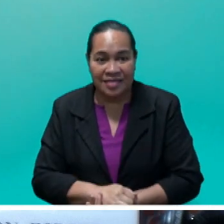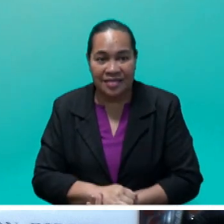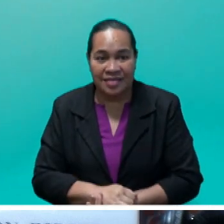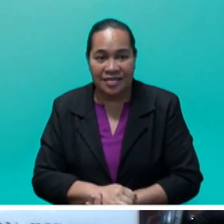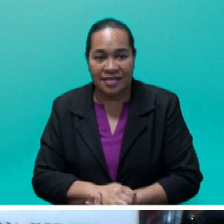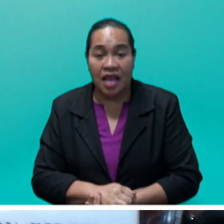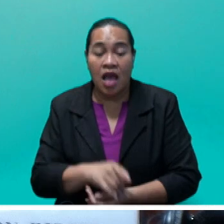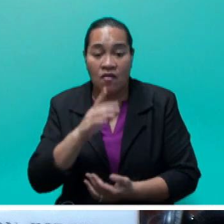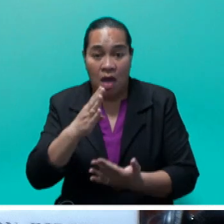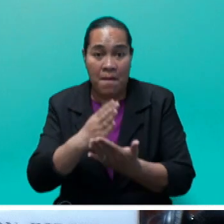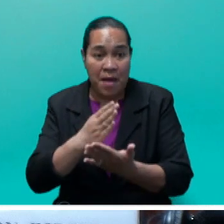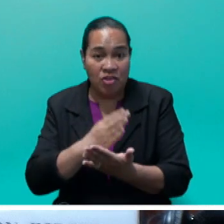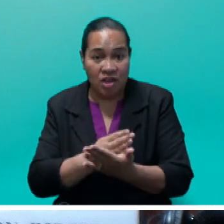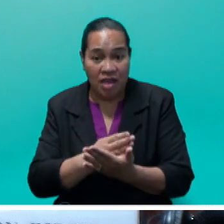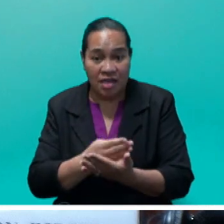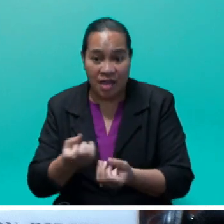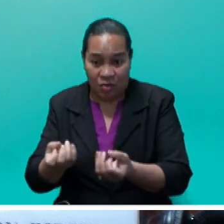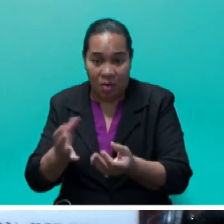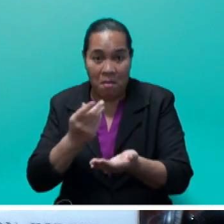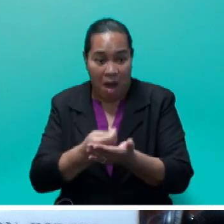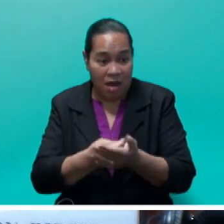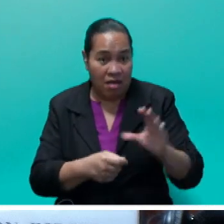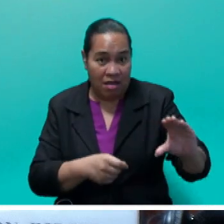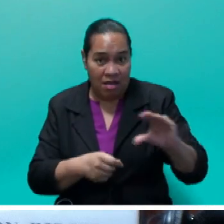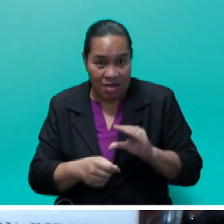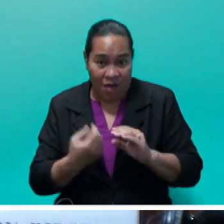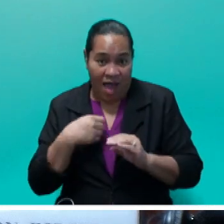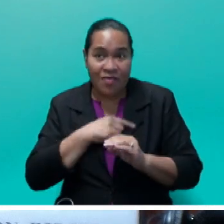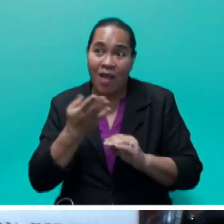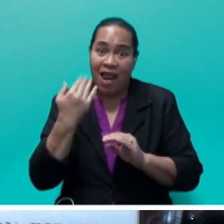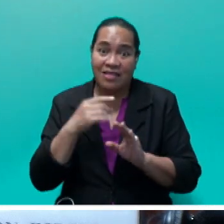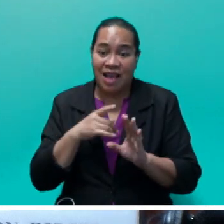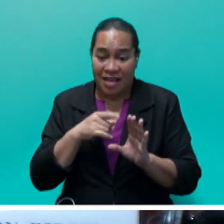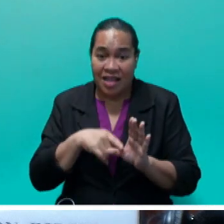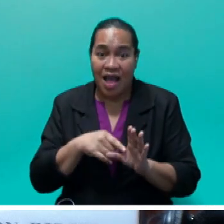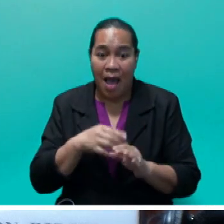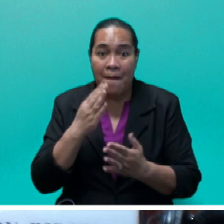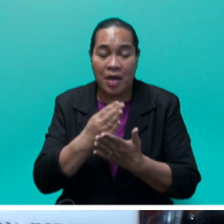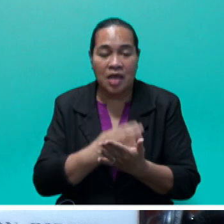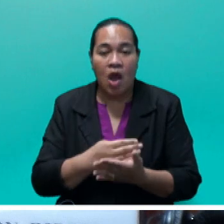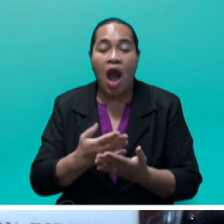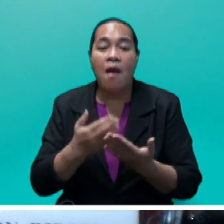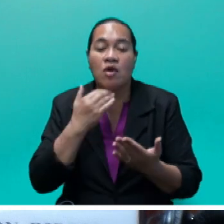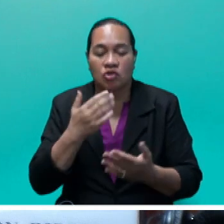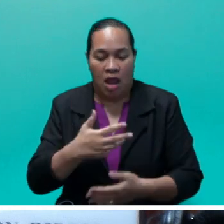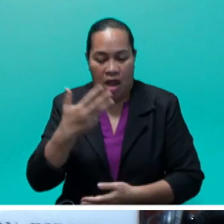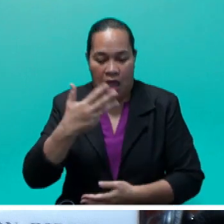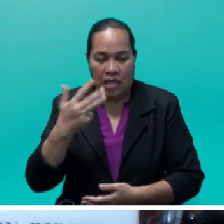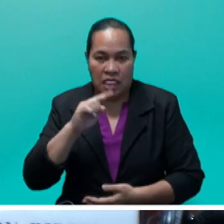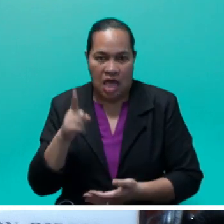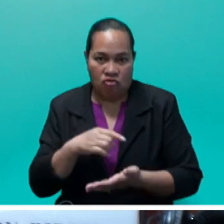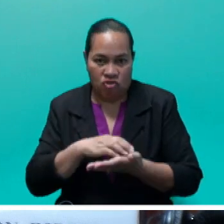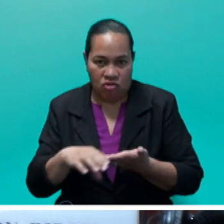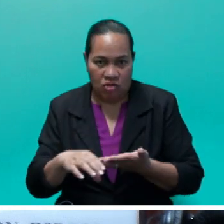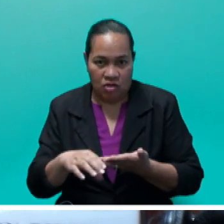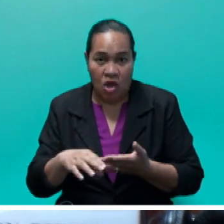From the budget that was given to us for this year, we have given 19,000 for operations, and a